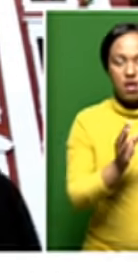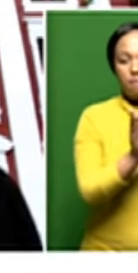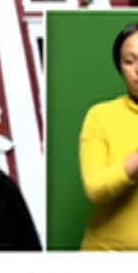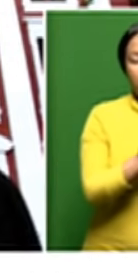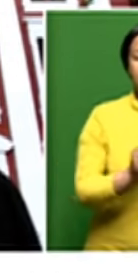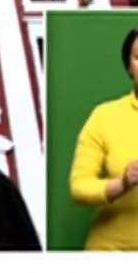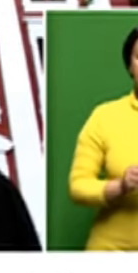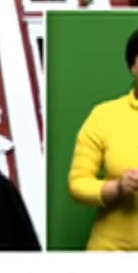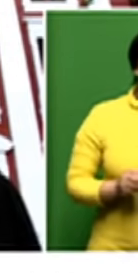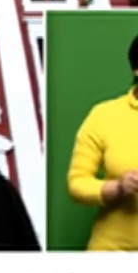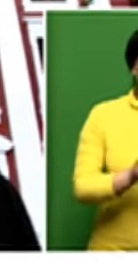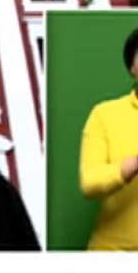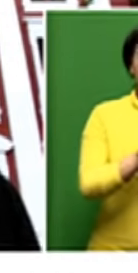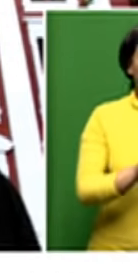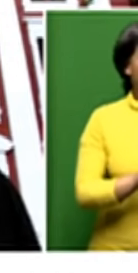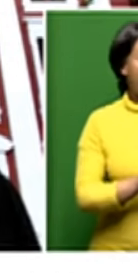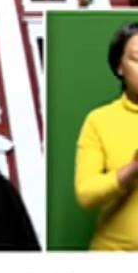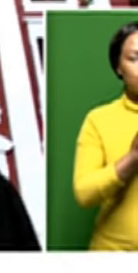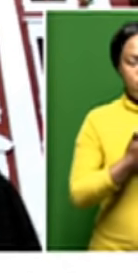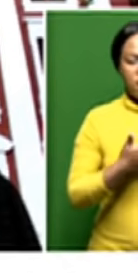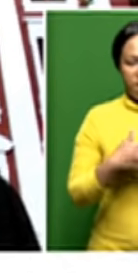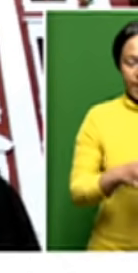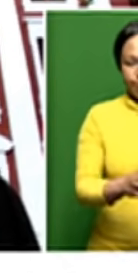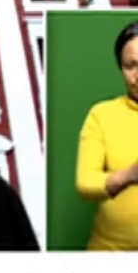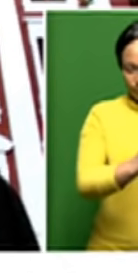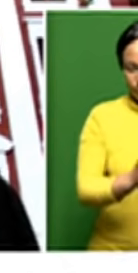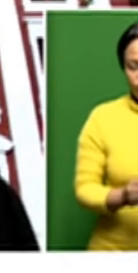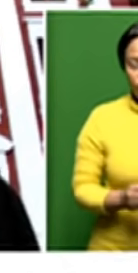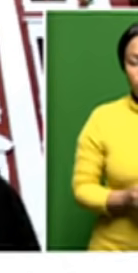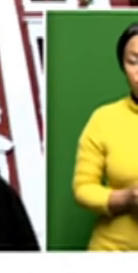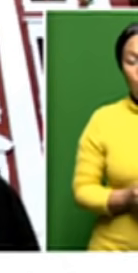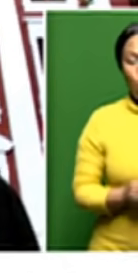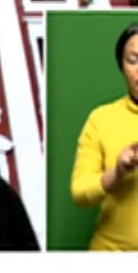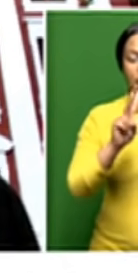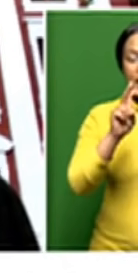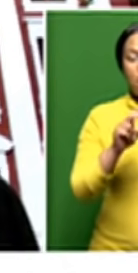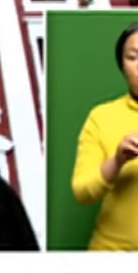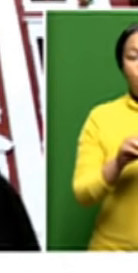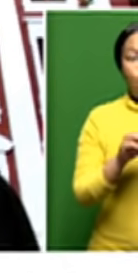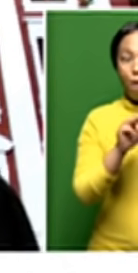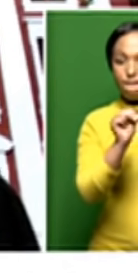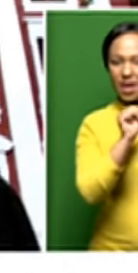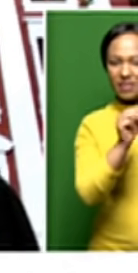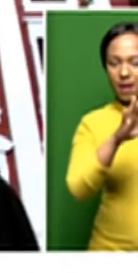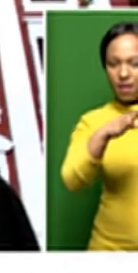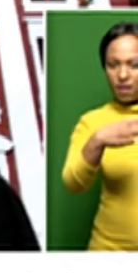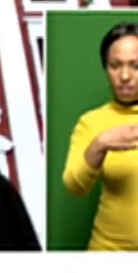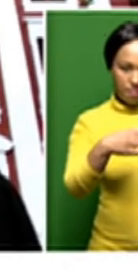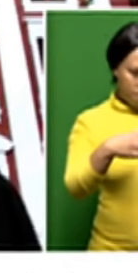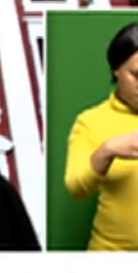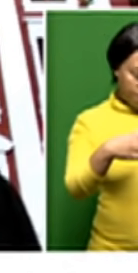it at the beginning of last week. One of the issues that is coming clear from police management is that